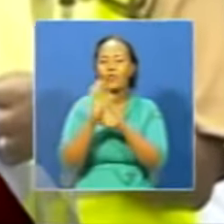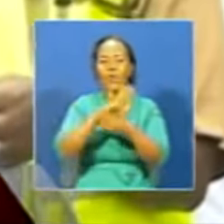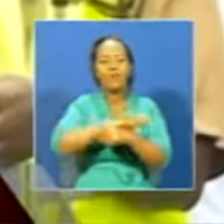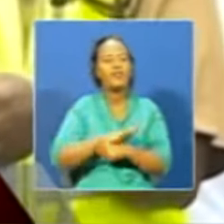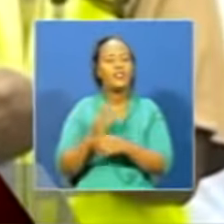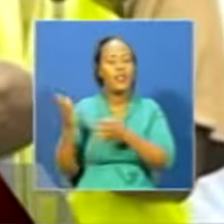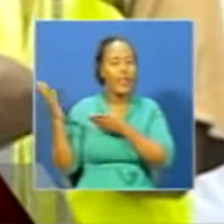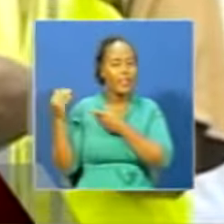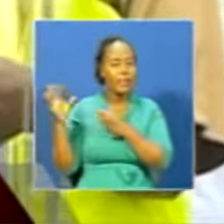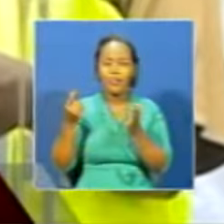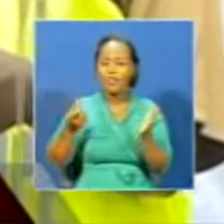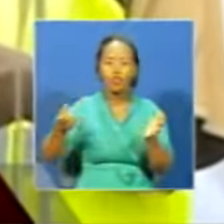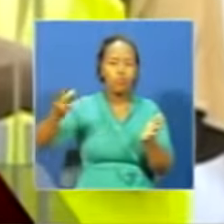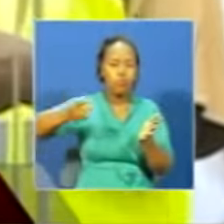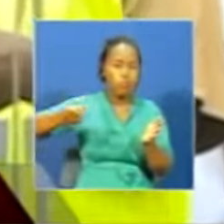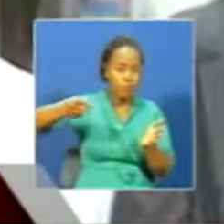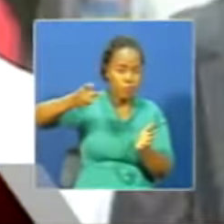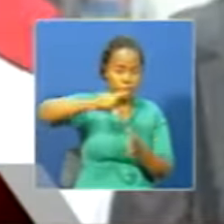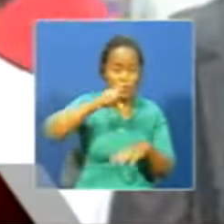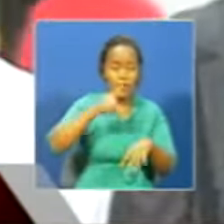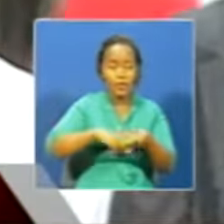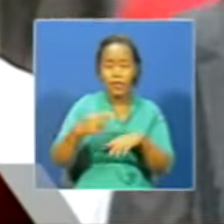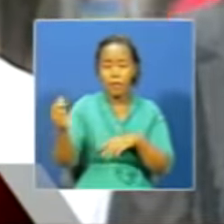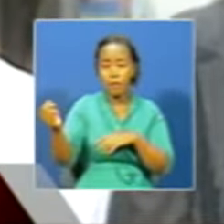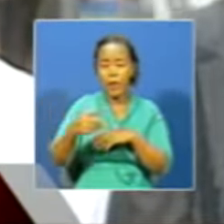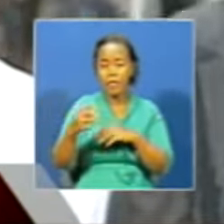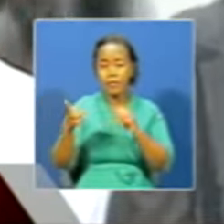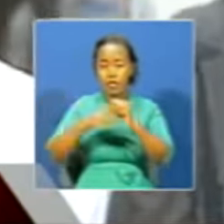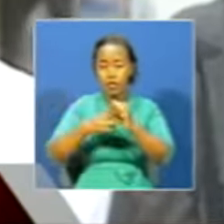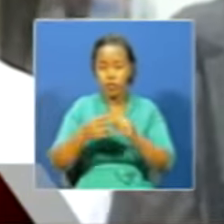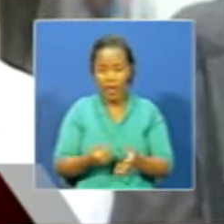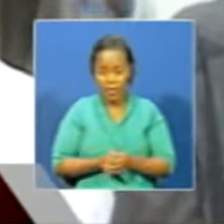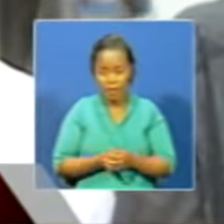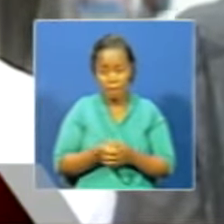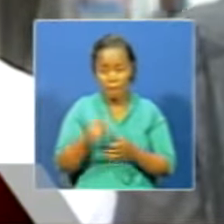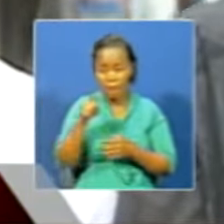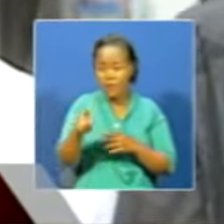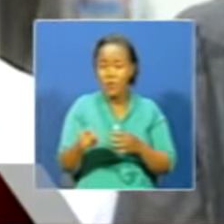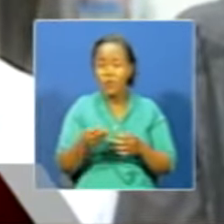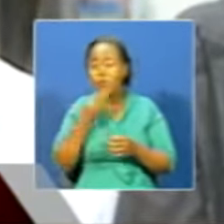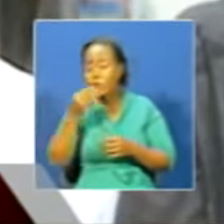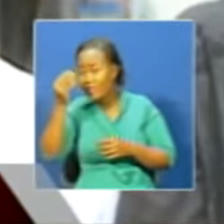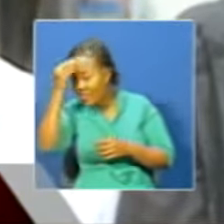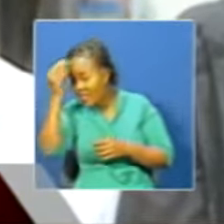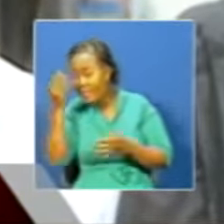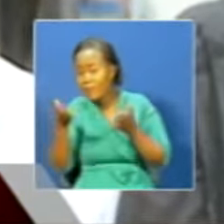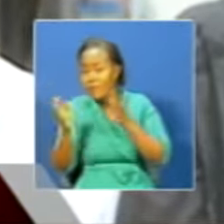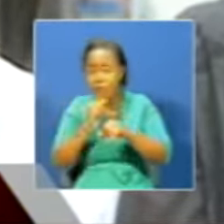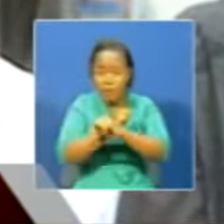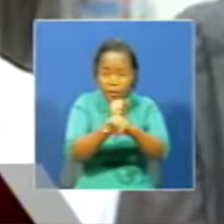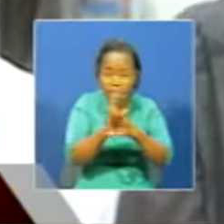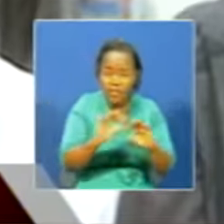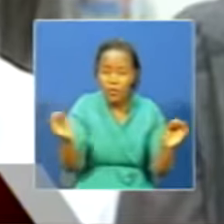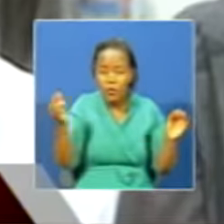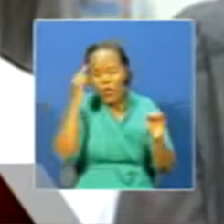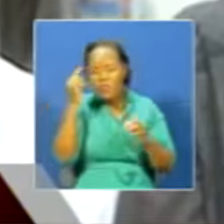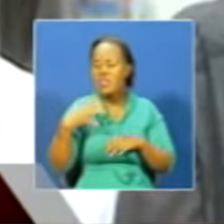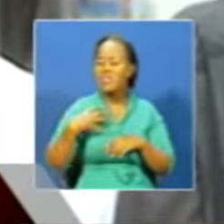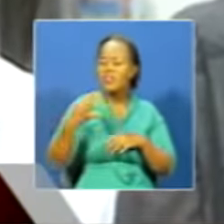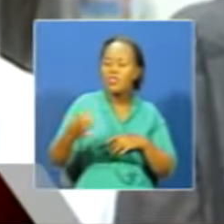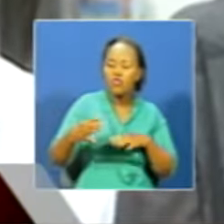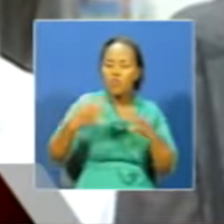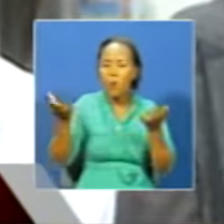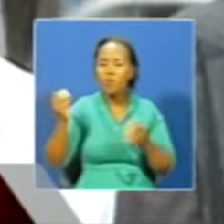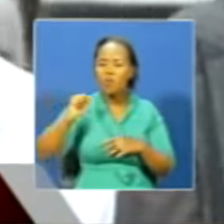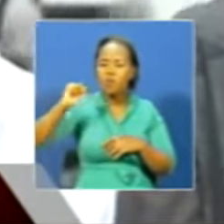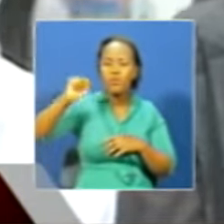to increase during the month of July. Wewe utaifanya tu, unafikiria huko na nguvu za kifedha, nguvu za kisiasa,